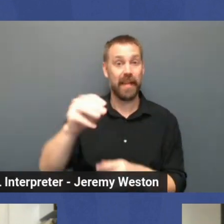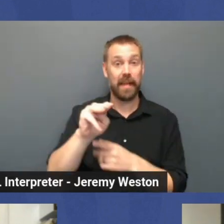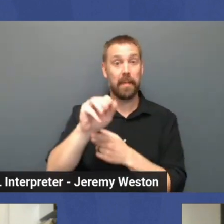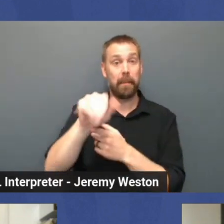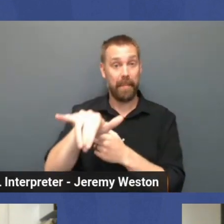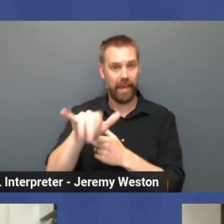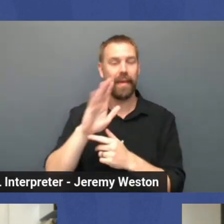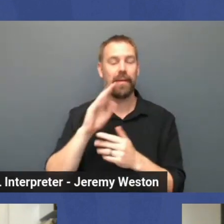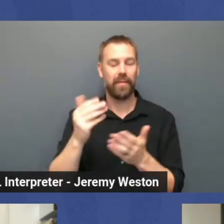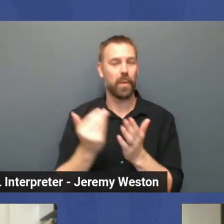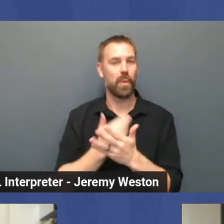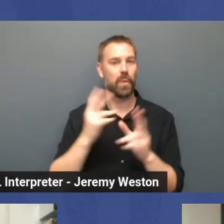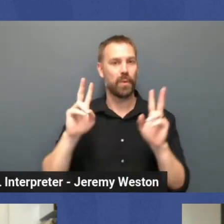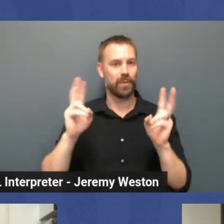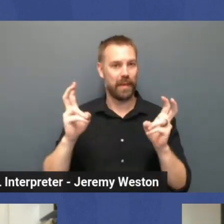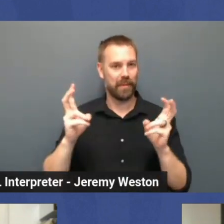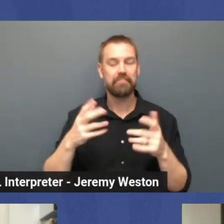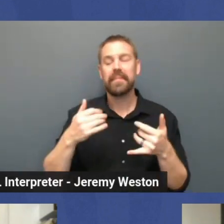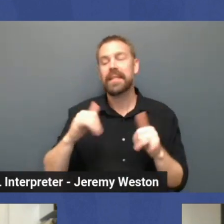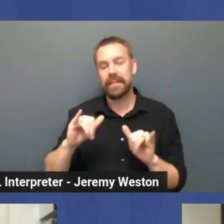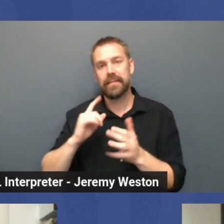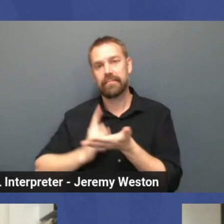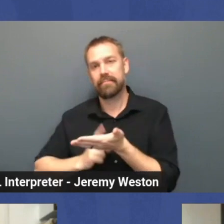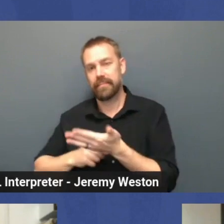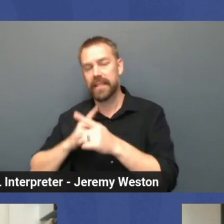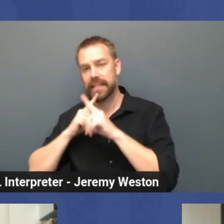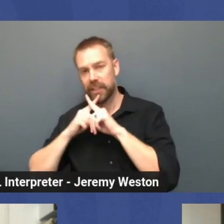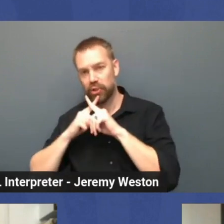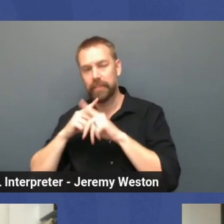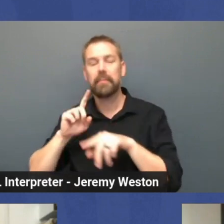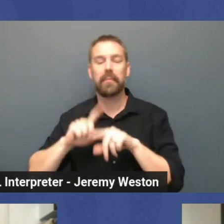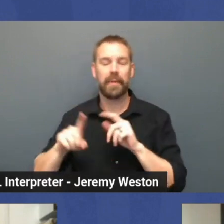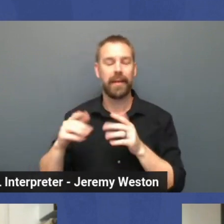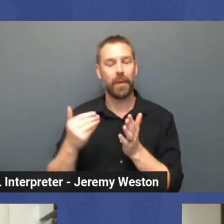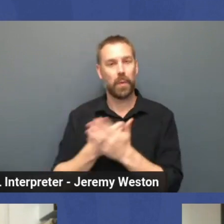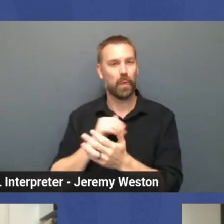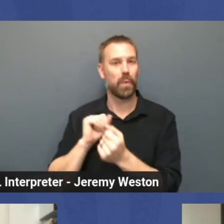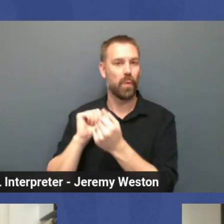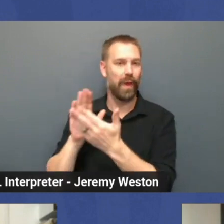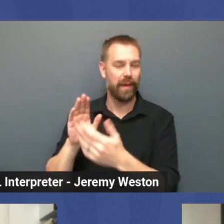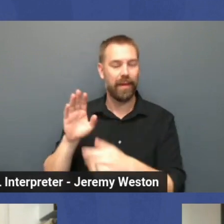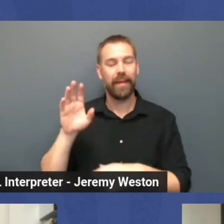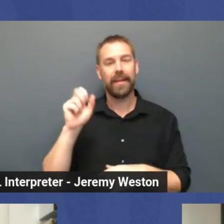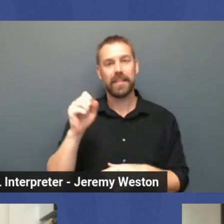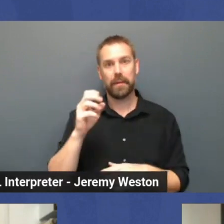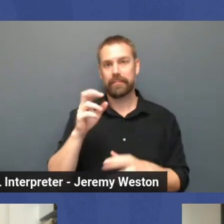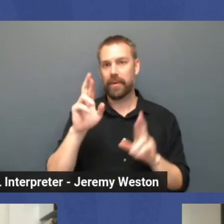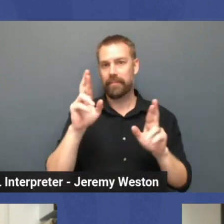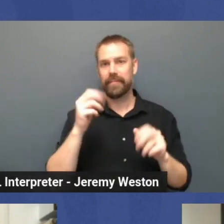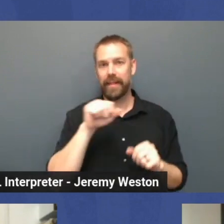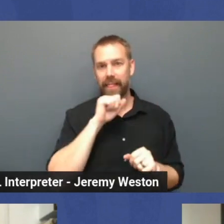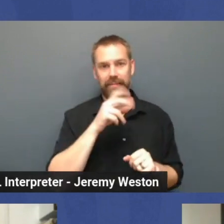topic. Still talking about censorship, but in a different way. And I'd love to see you all there. Please head on over to